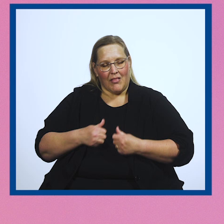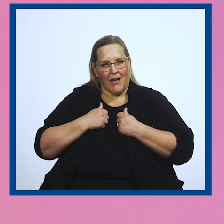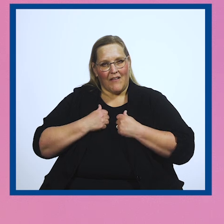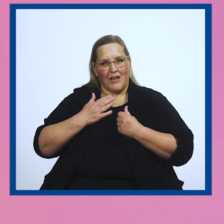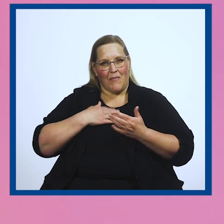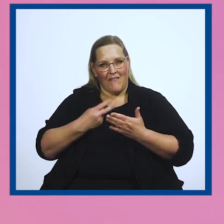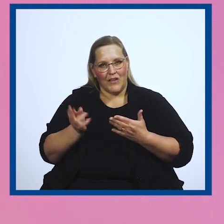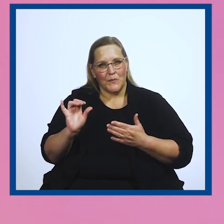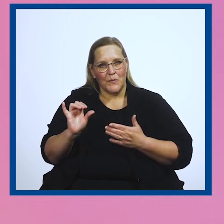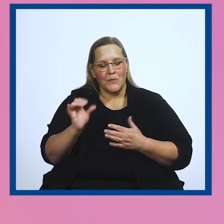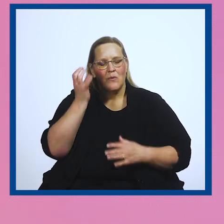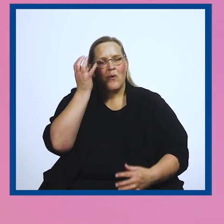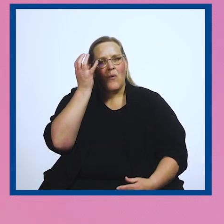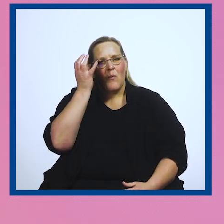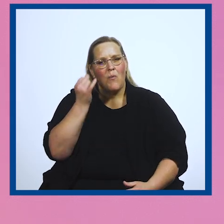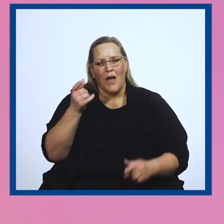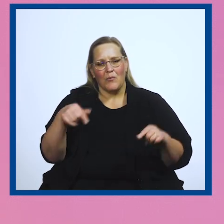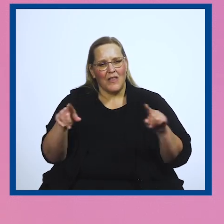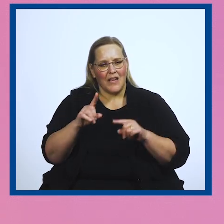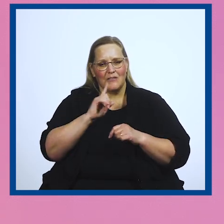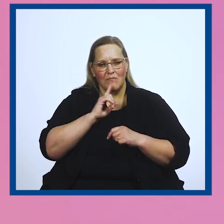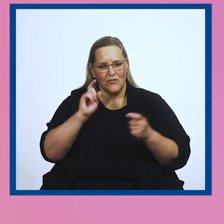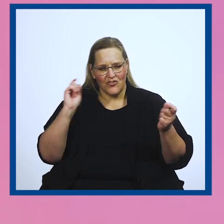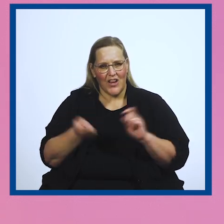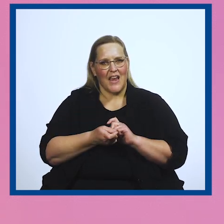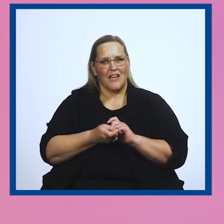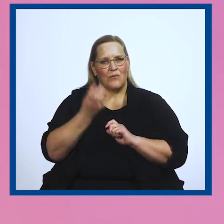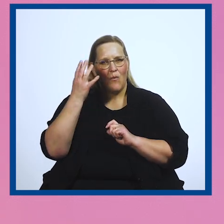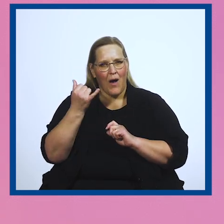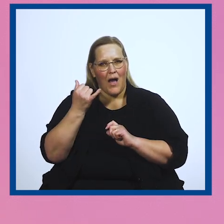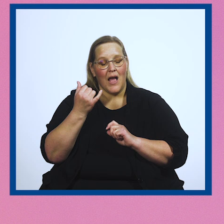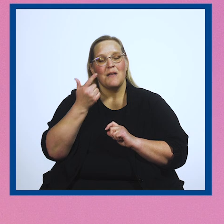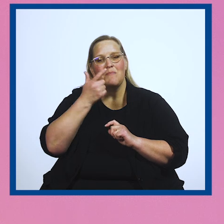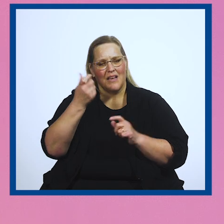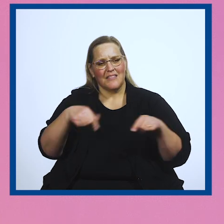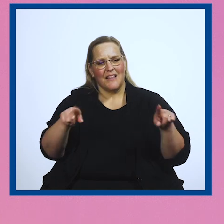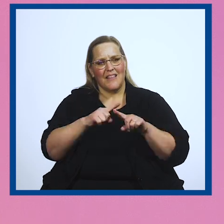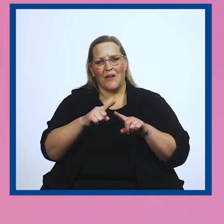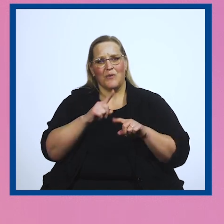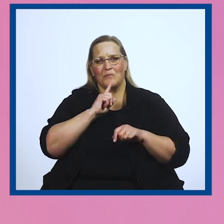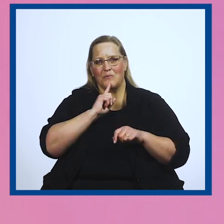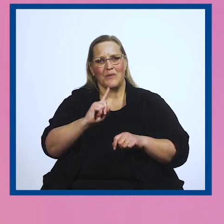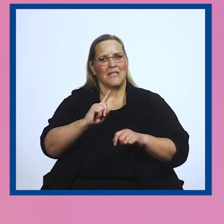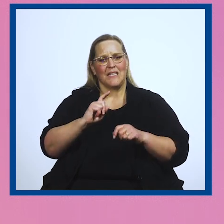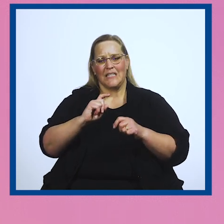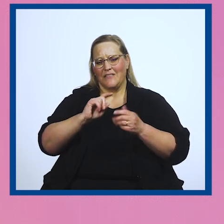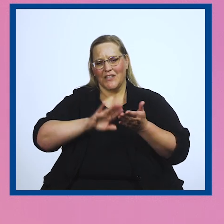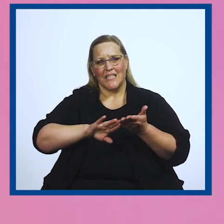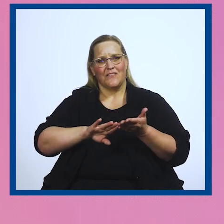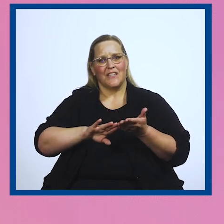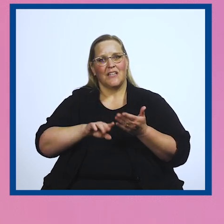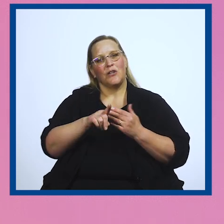my failures too. Why were they so profoundly changed? Because they were so profoundly forgiven. And you